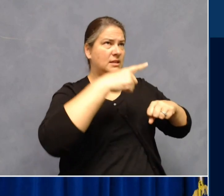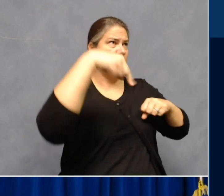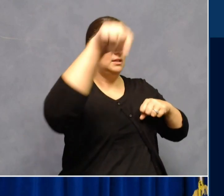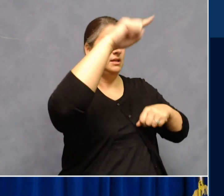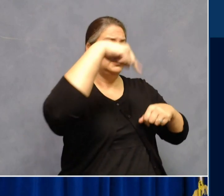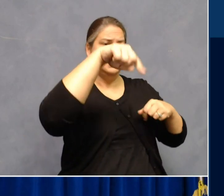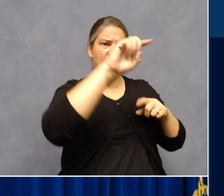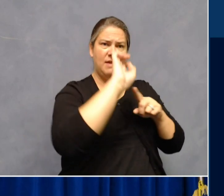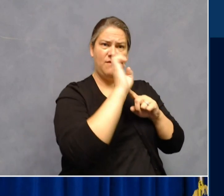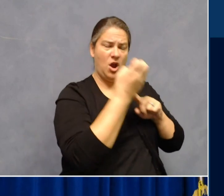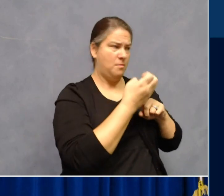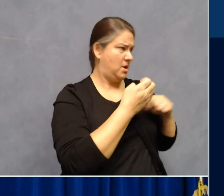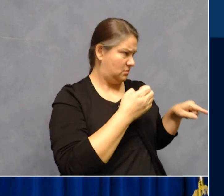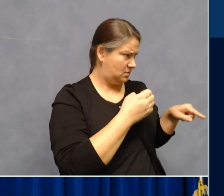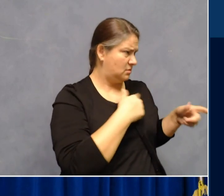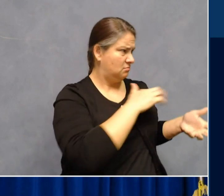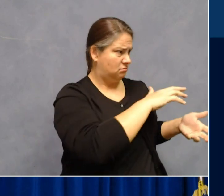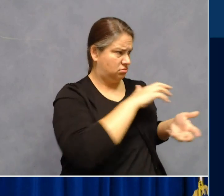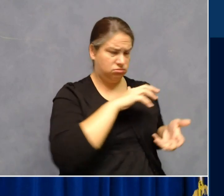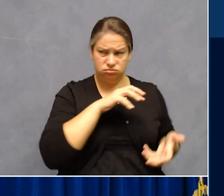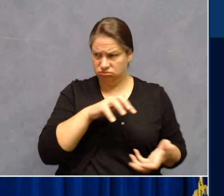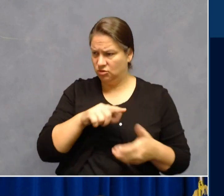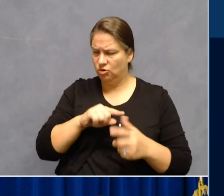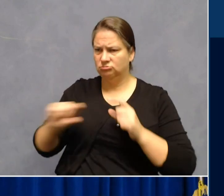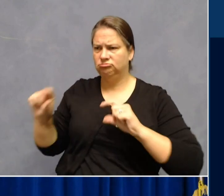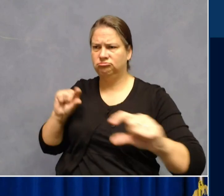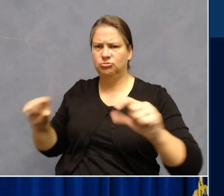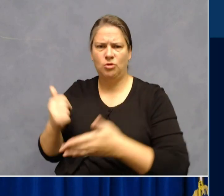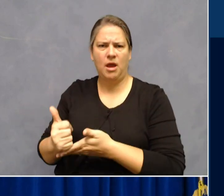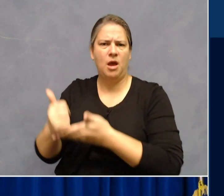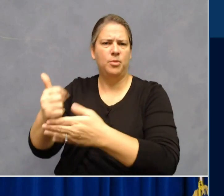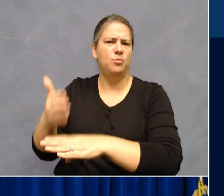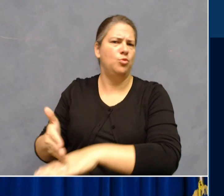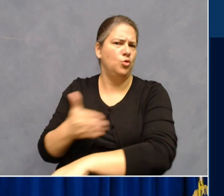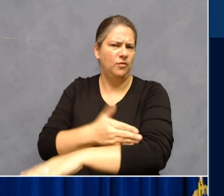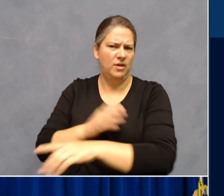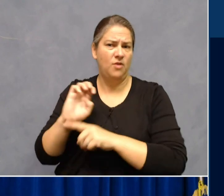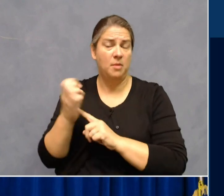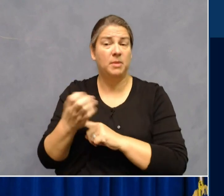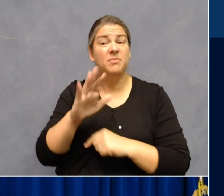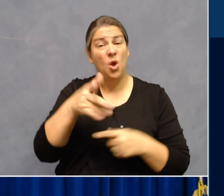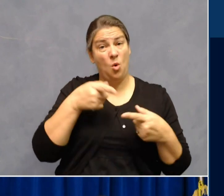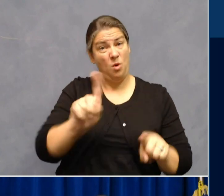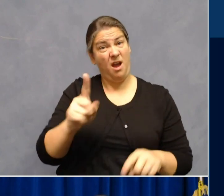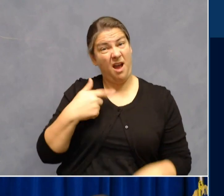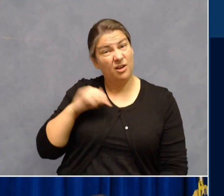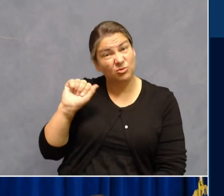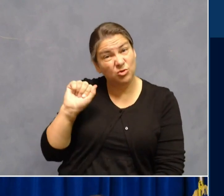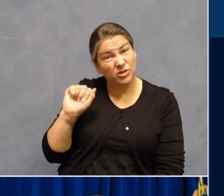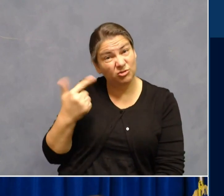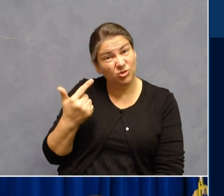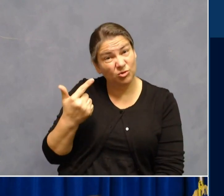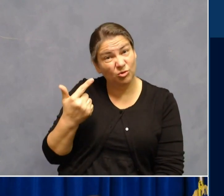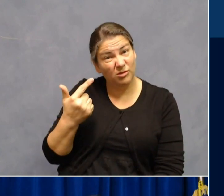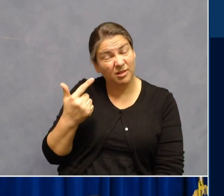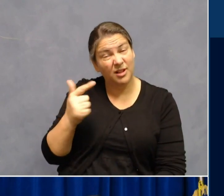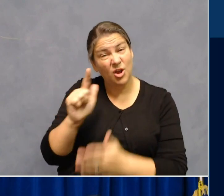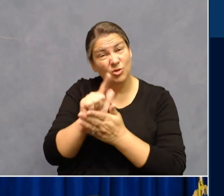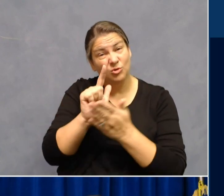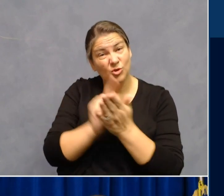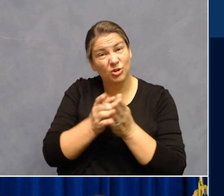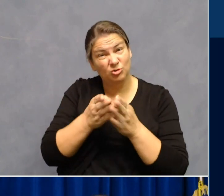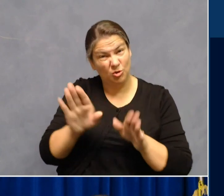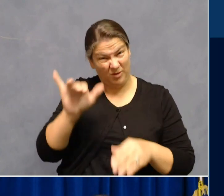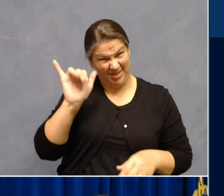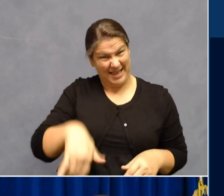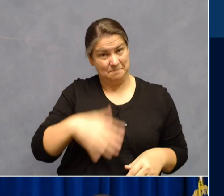can tell you, given that this came about while I was Attorney General, it's pretty amazing to see